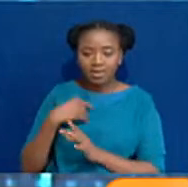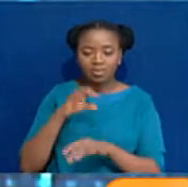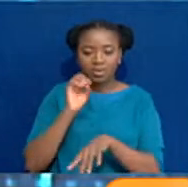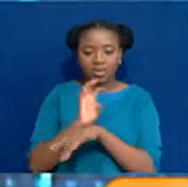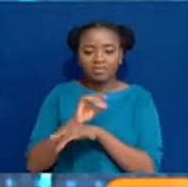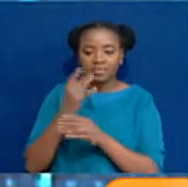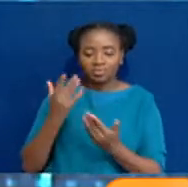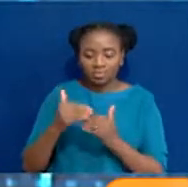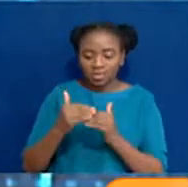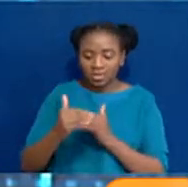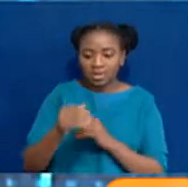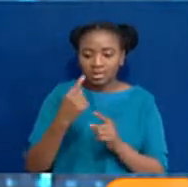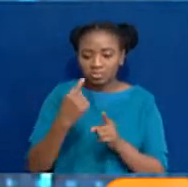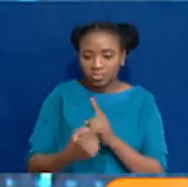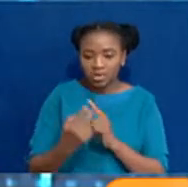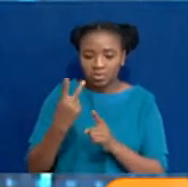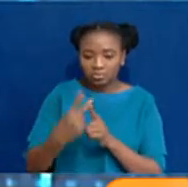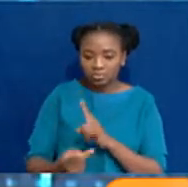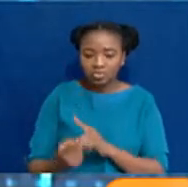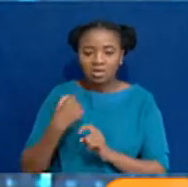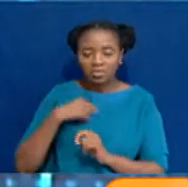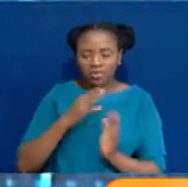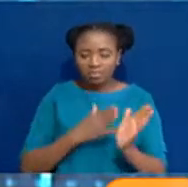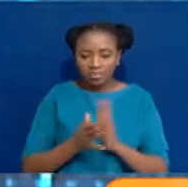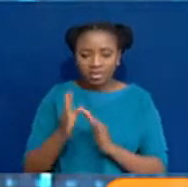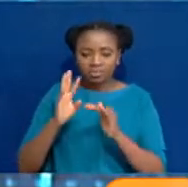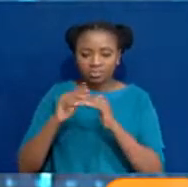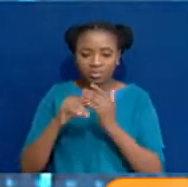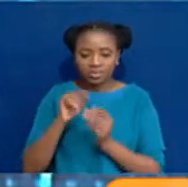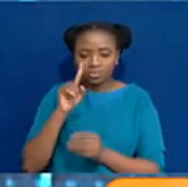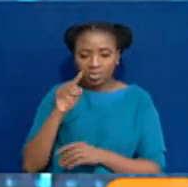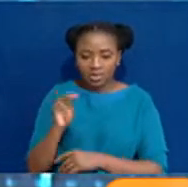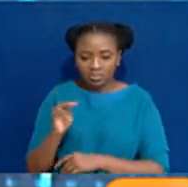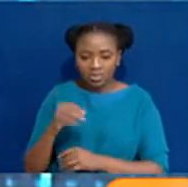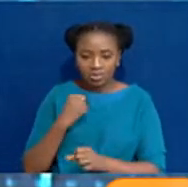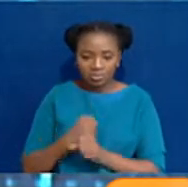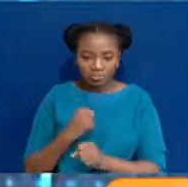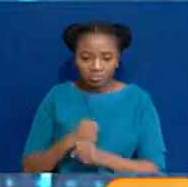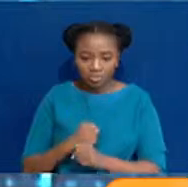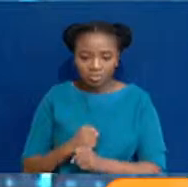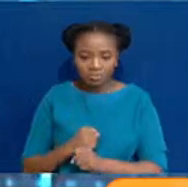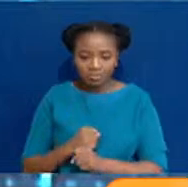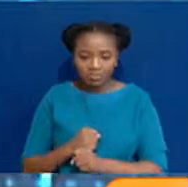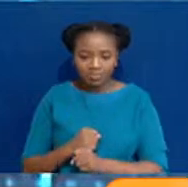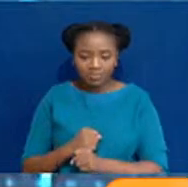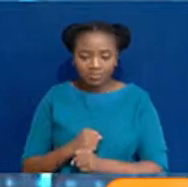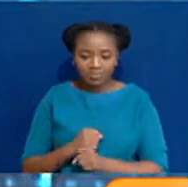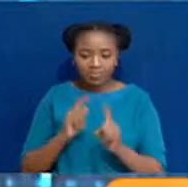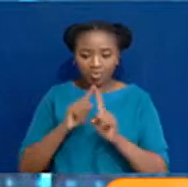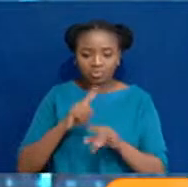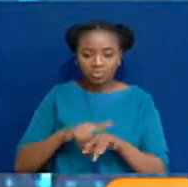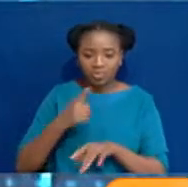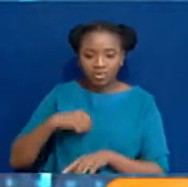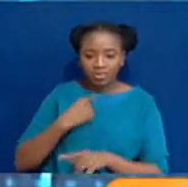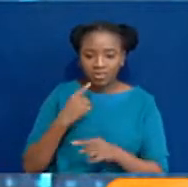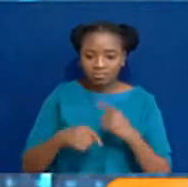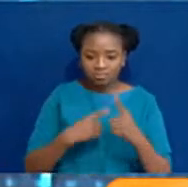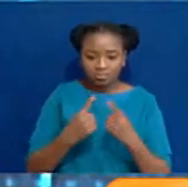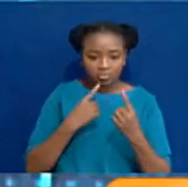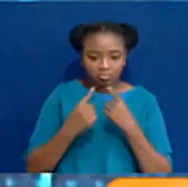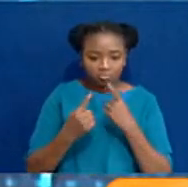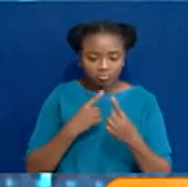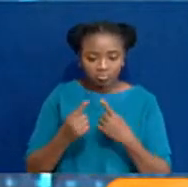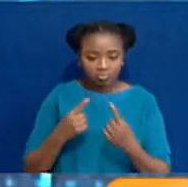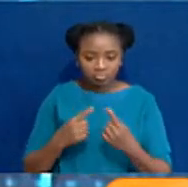year or two, we should have created a minimum of 1 million jobs for our youth. As we speak, yeah, just over the past few months since we came